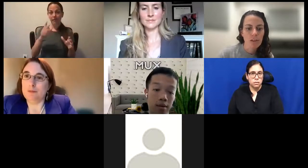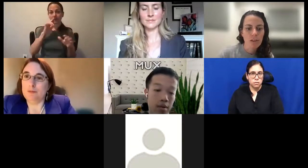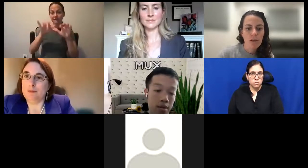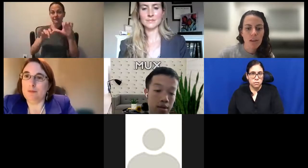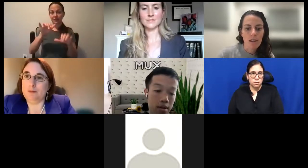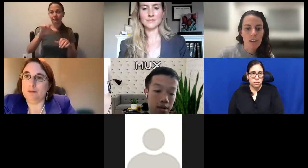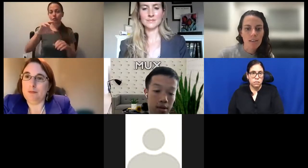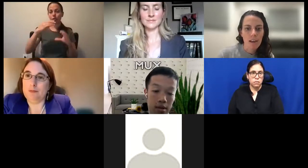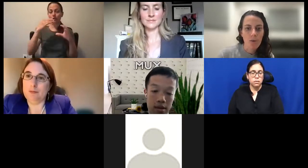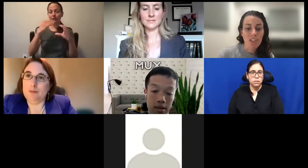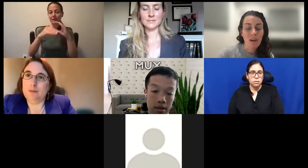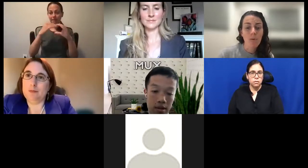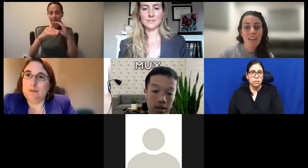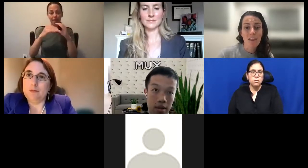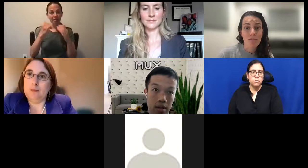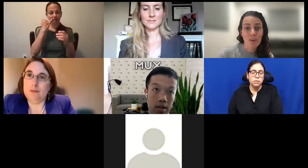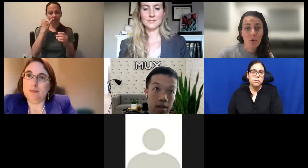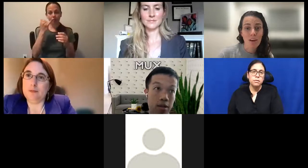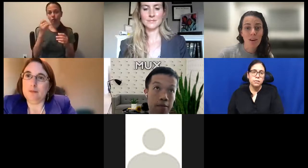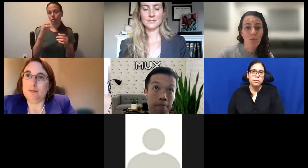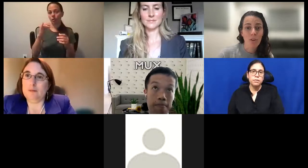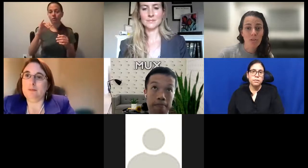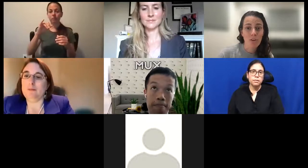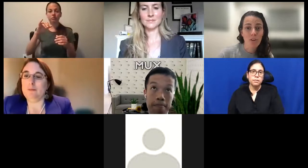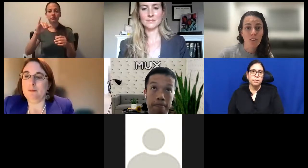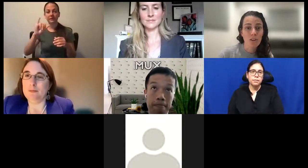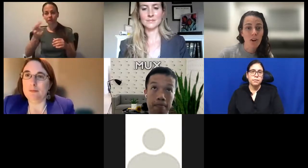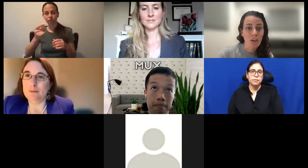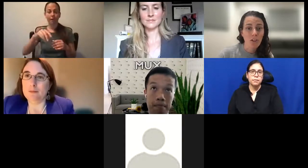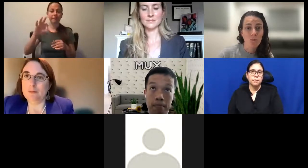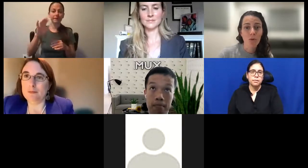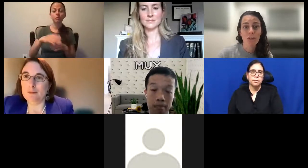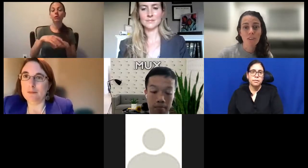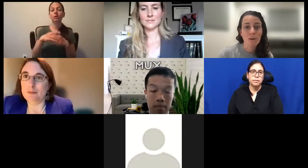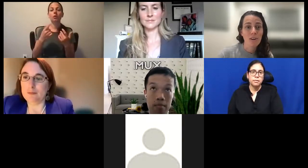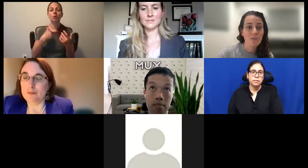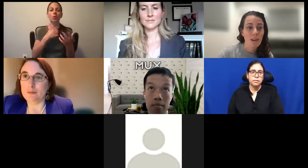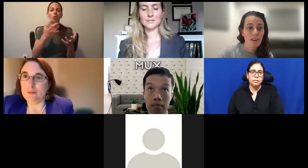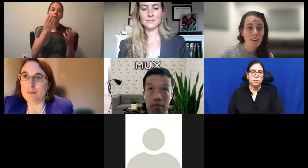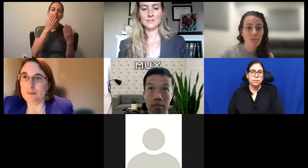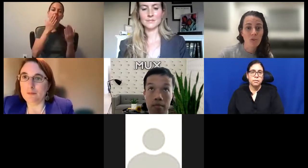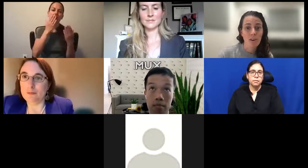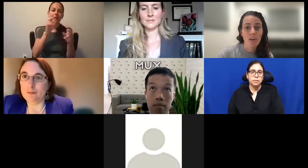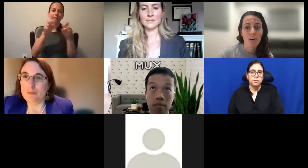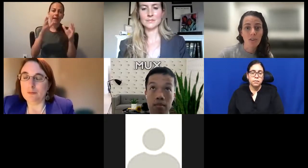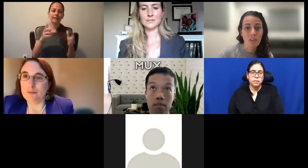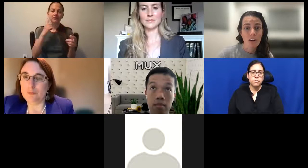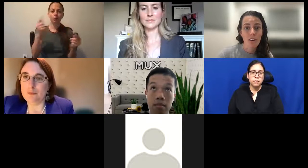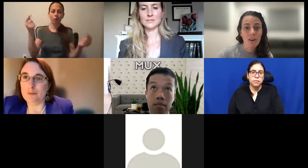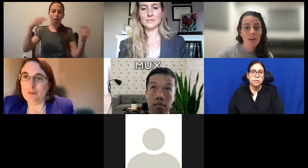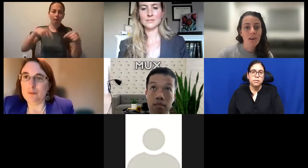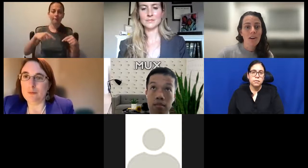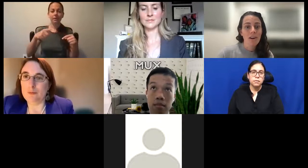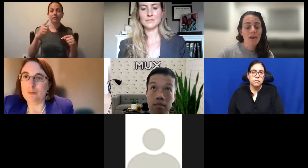those in case they have questions? I want to thank everyone, our wonderful, knowledgeable, experienced panelists for all of